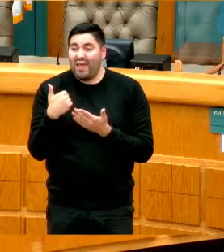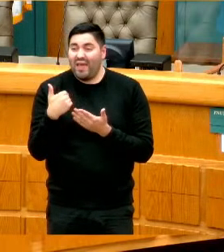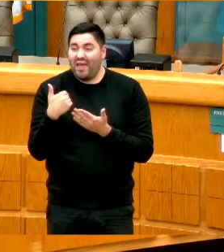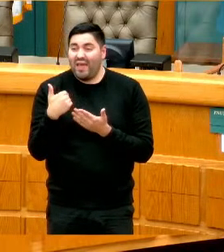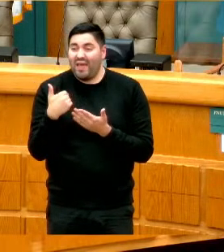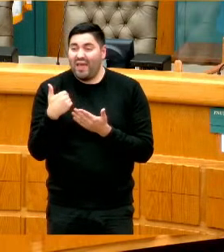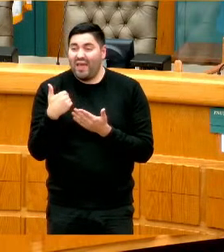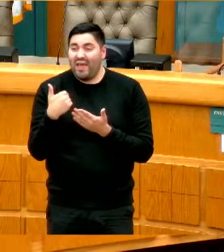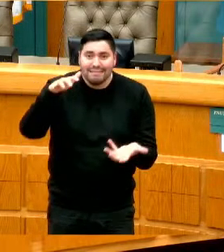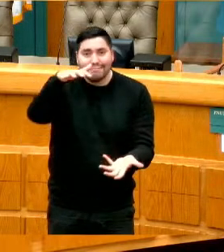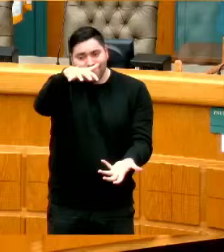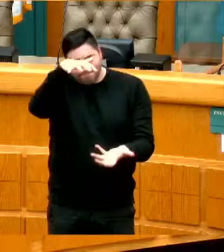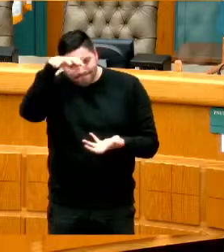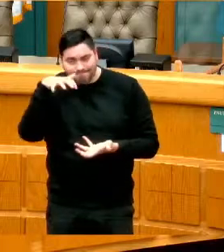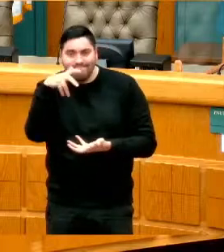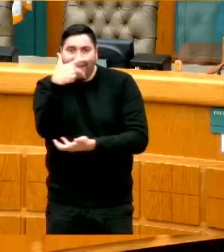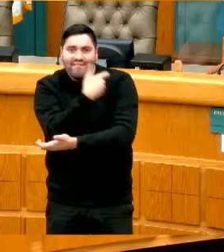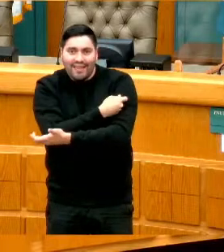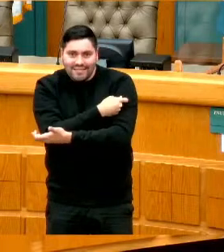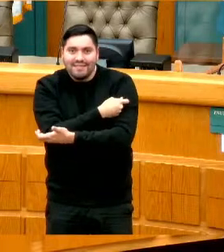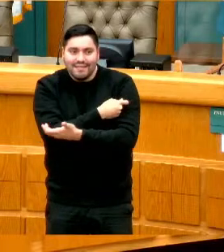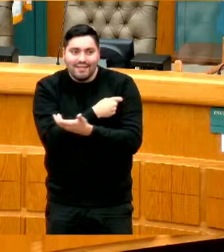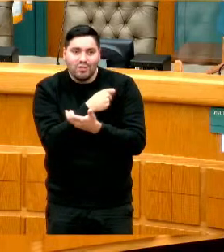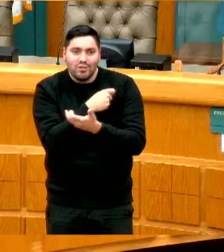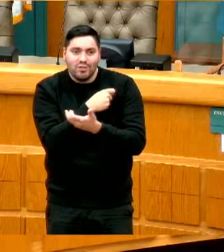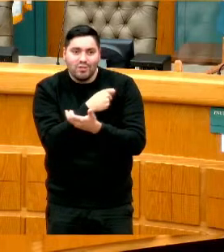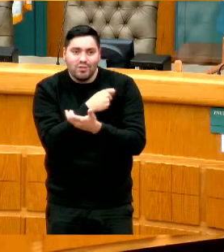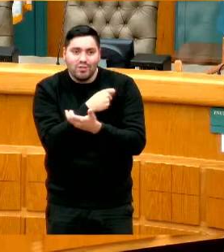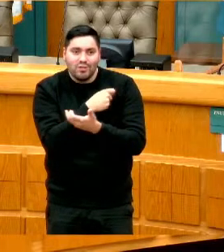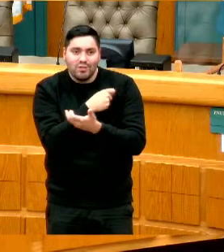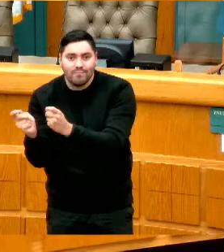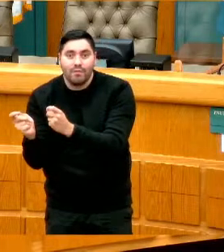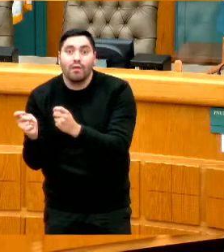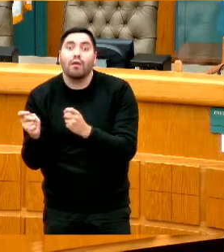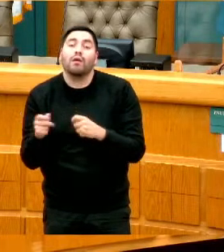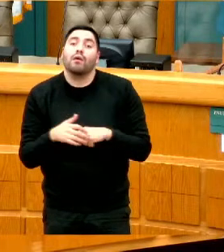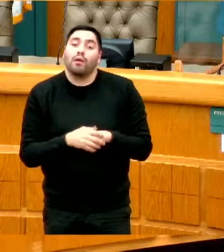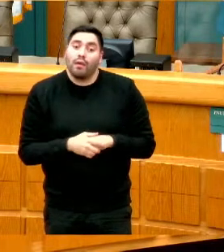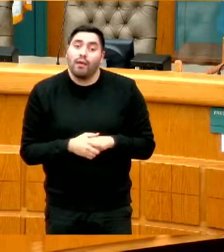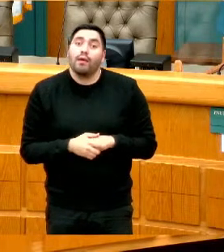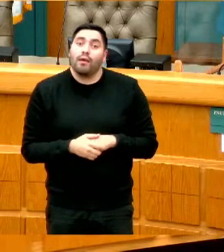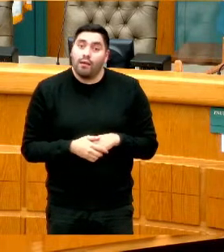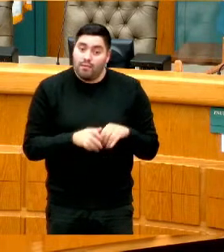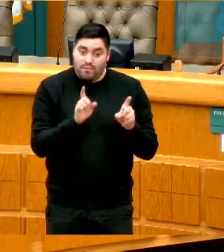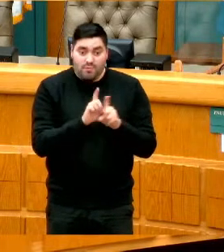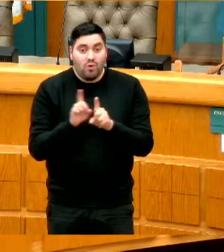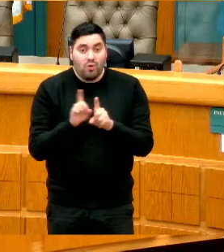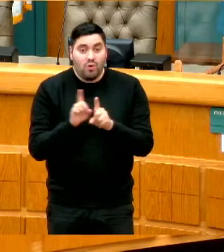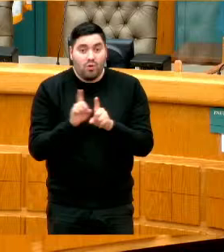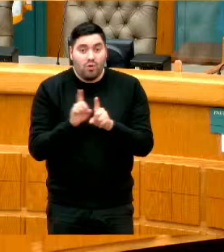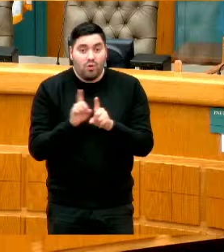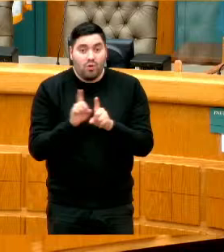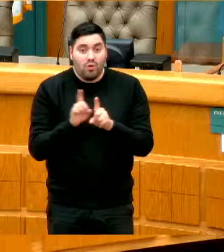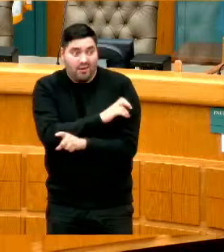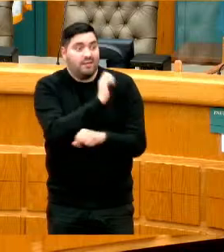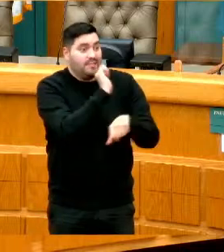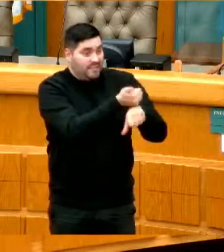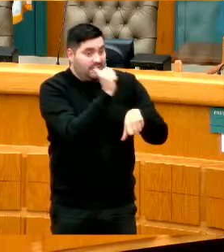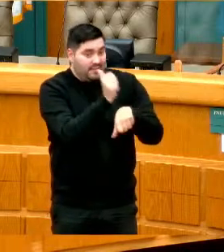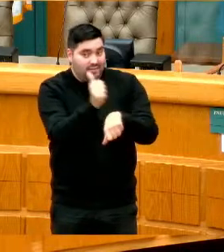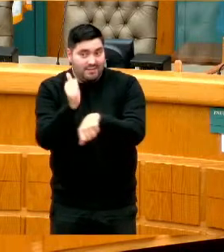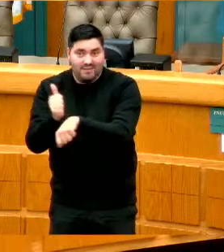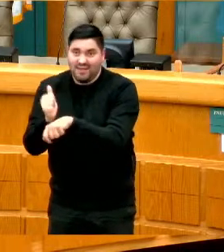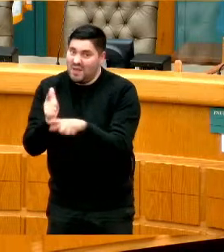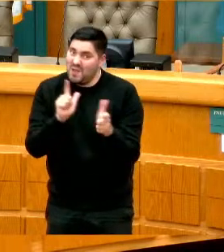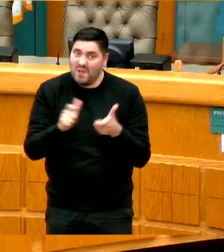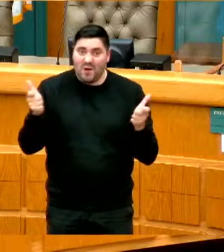number of vaccines available to administer, and we had the largest number of vaccine clinics that were held this week, and we'll